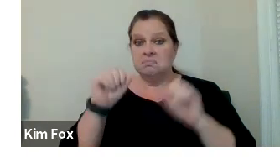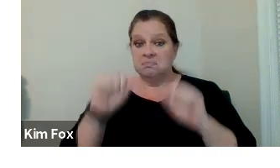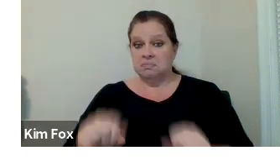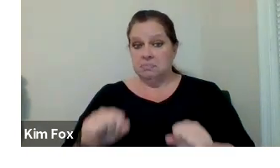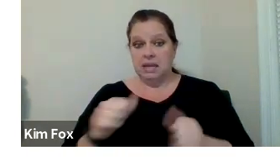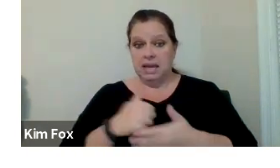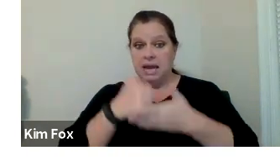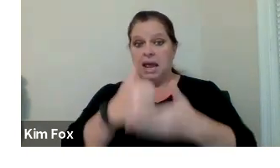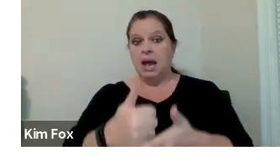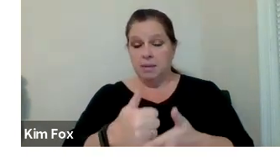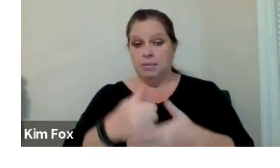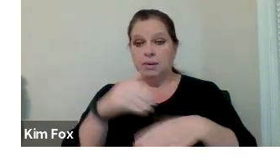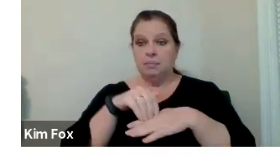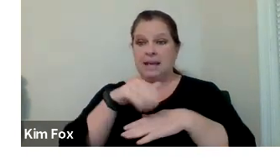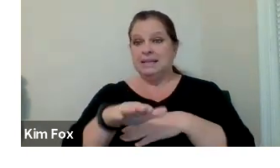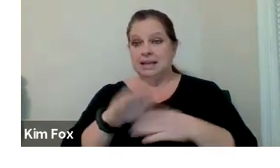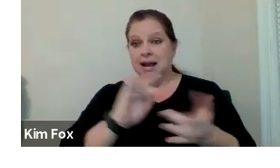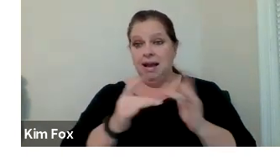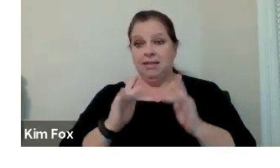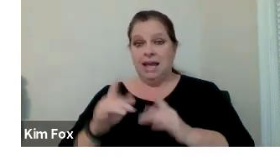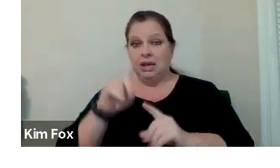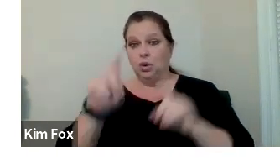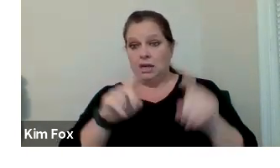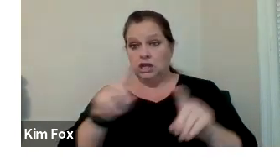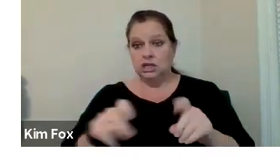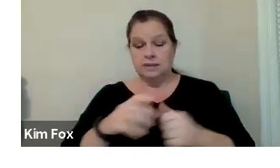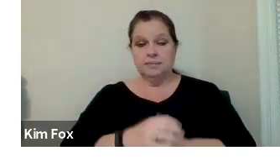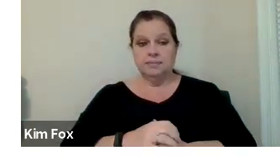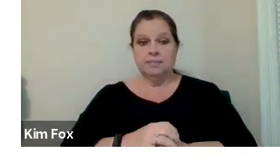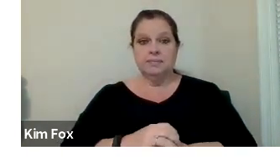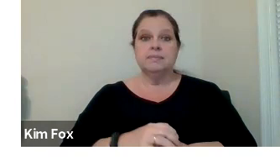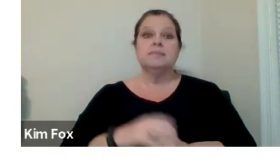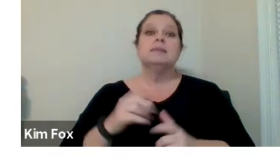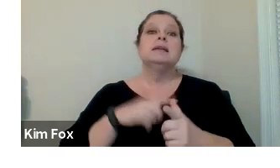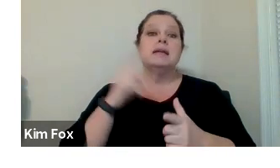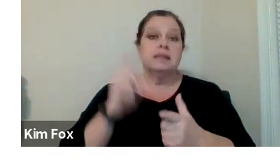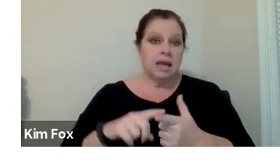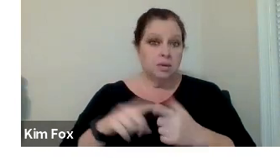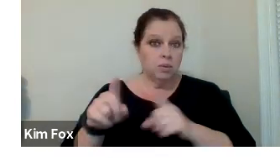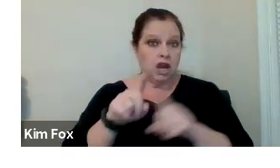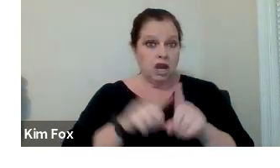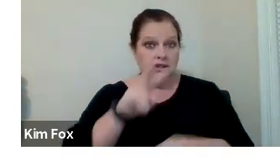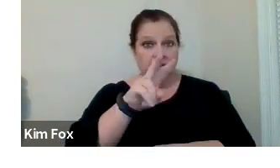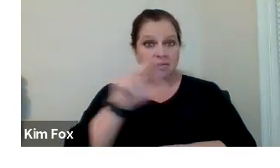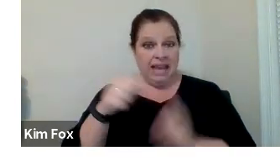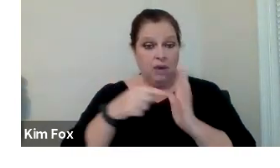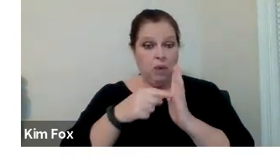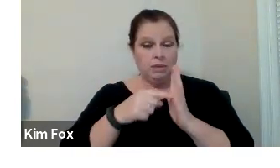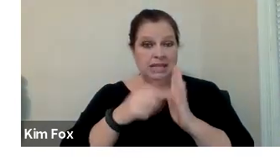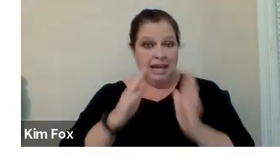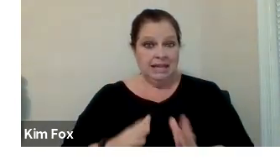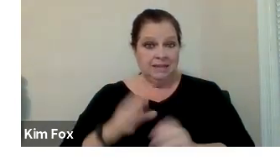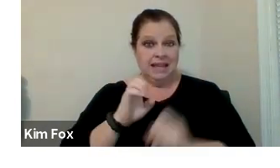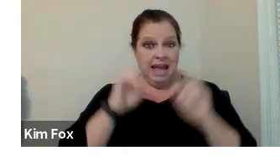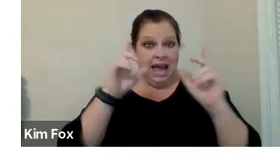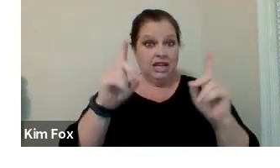you by submitting an online question. And then you also have VA reps at